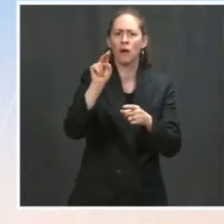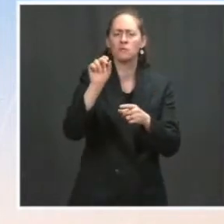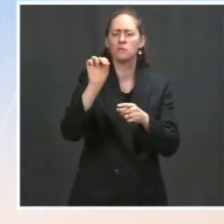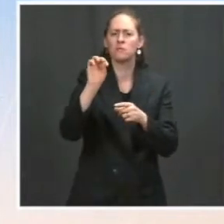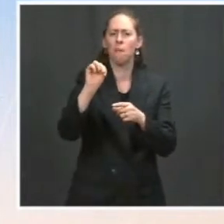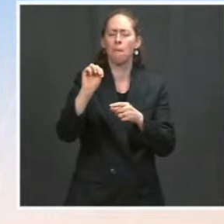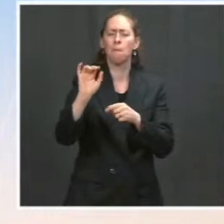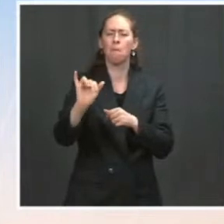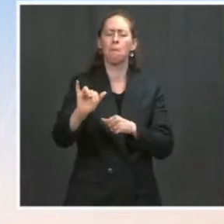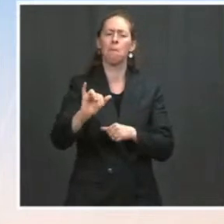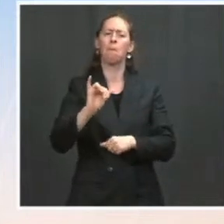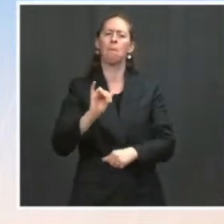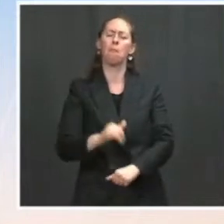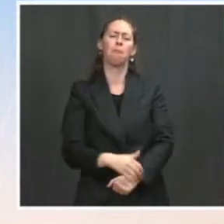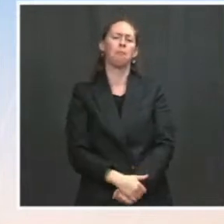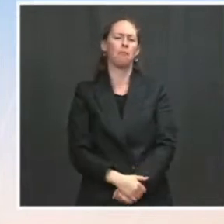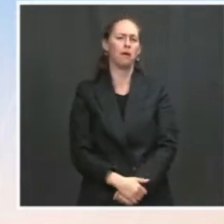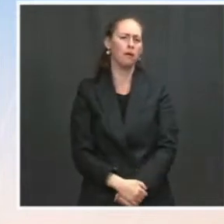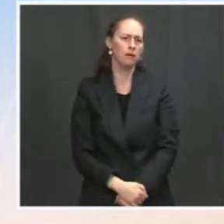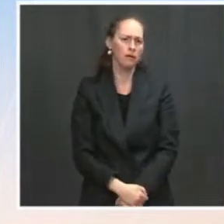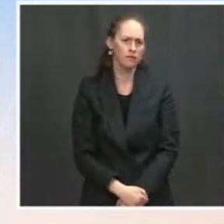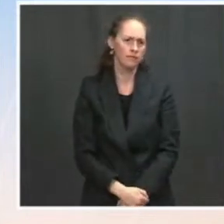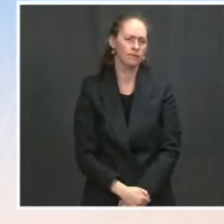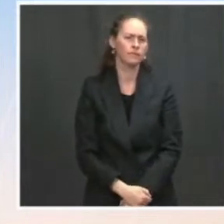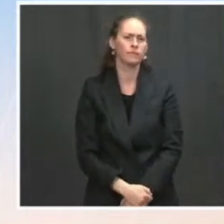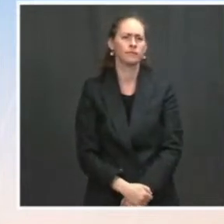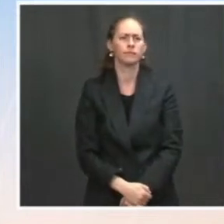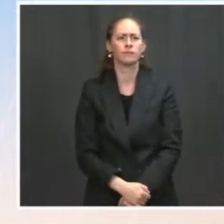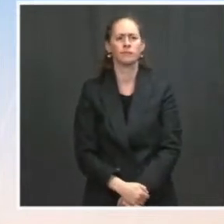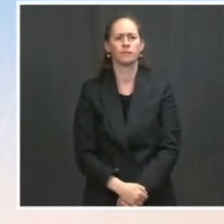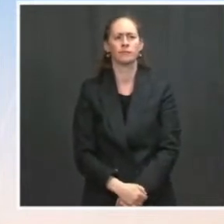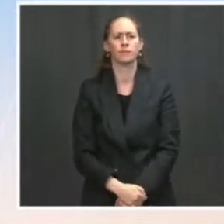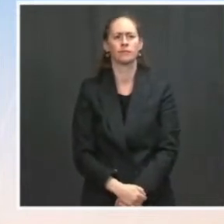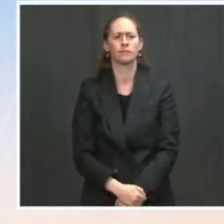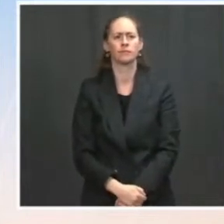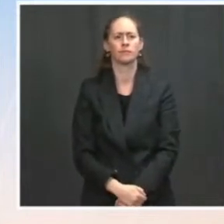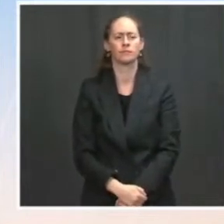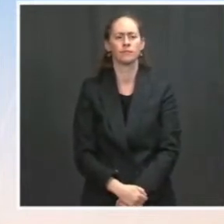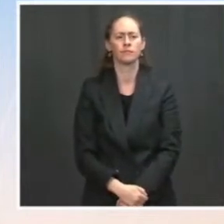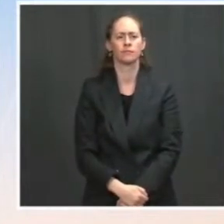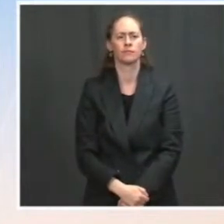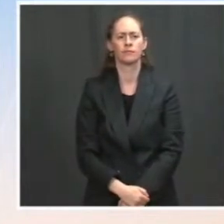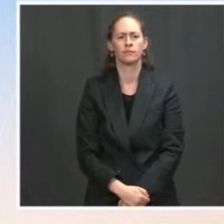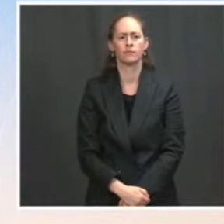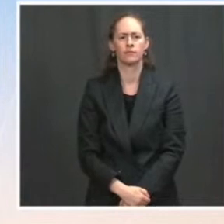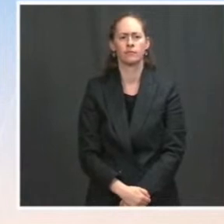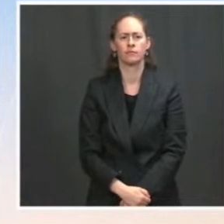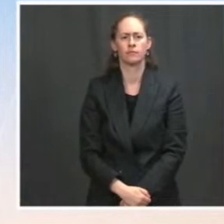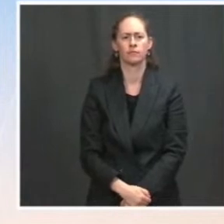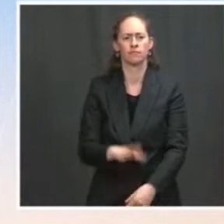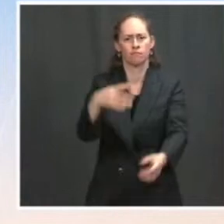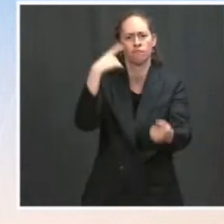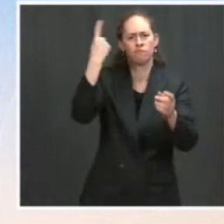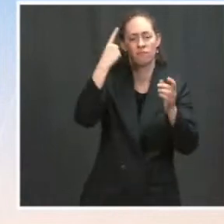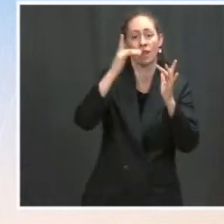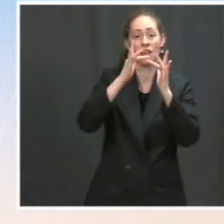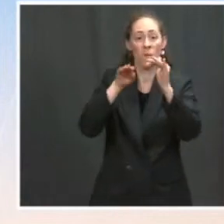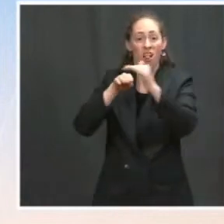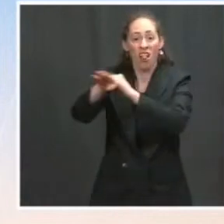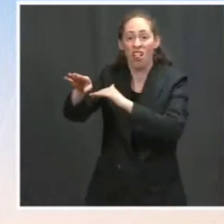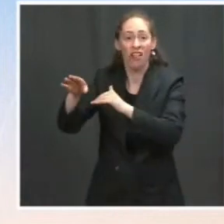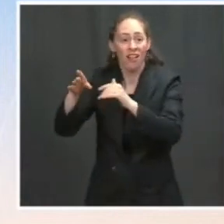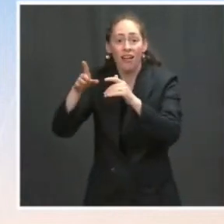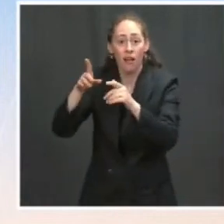ransomware may have revealed some kind of data that would then move over to the operational side, or put malware in that could move to